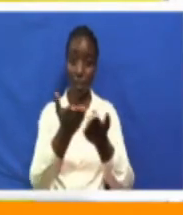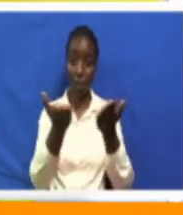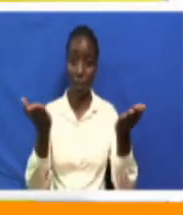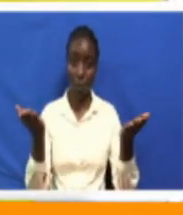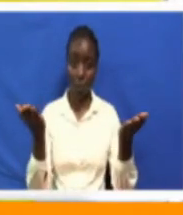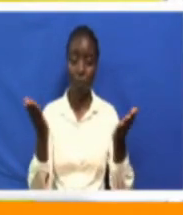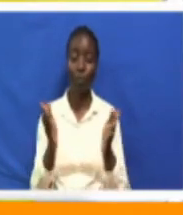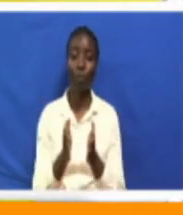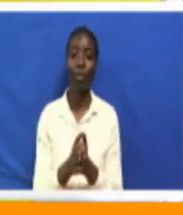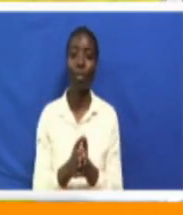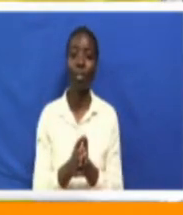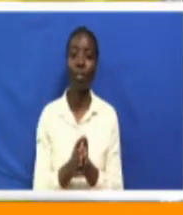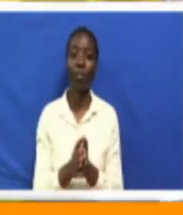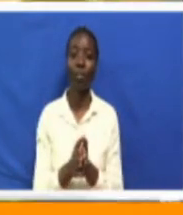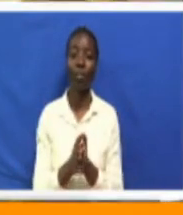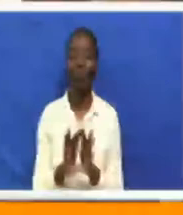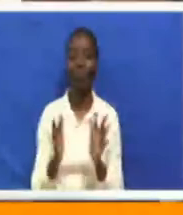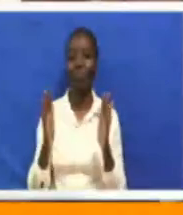so wish